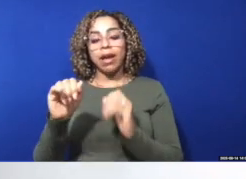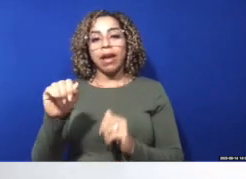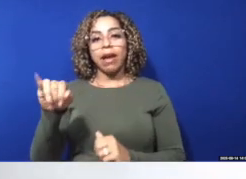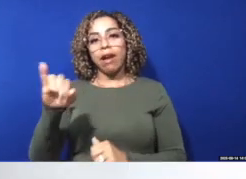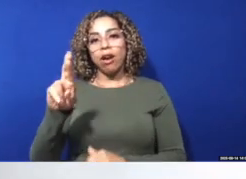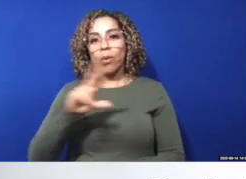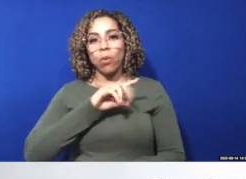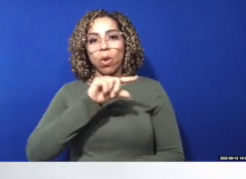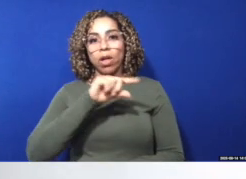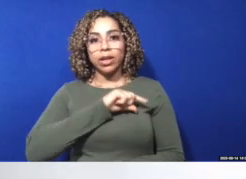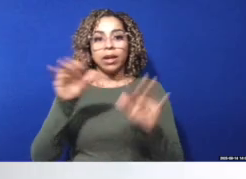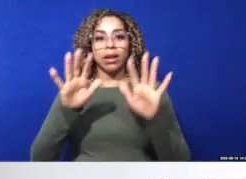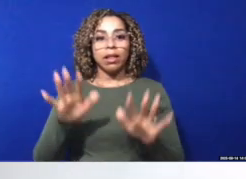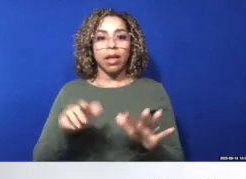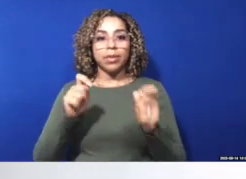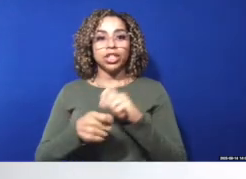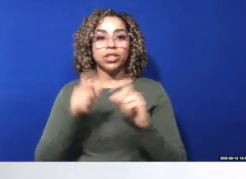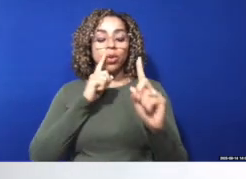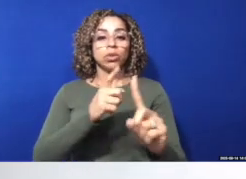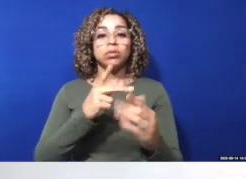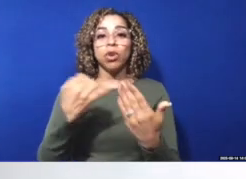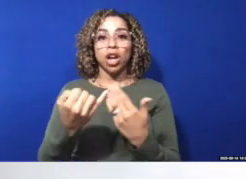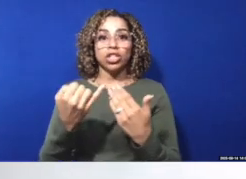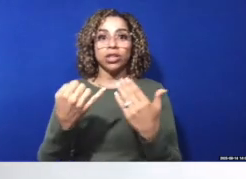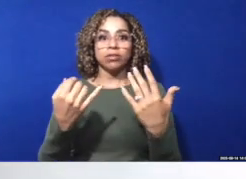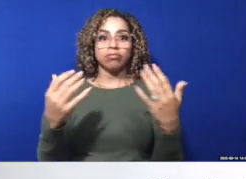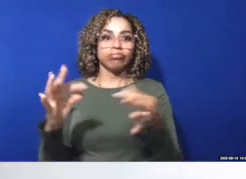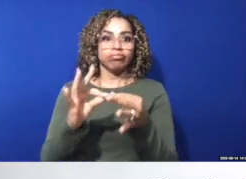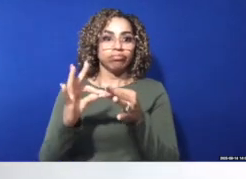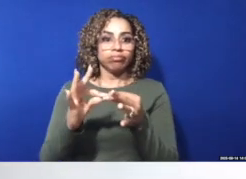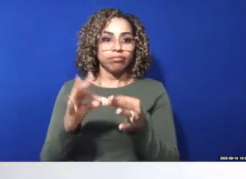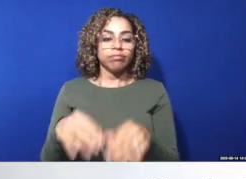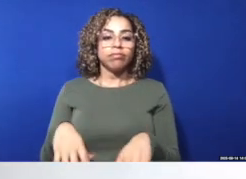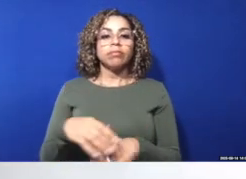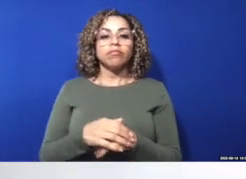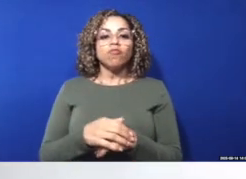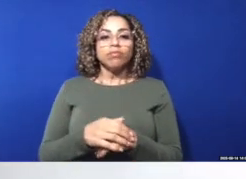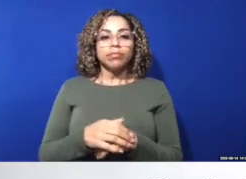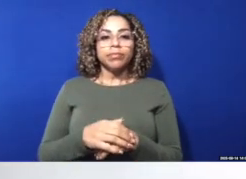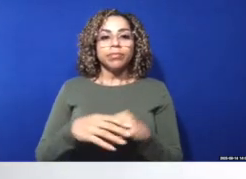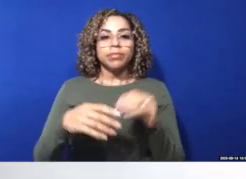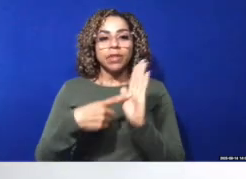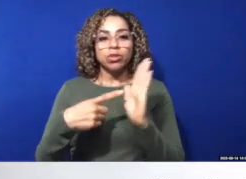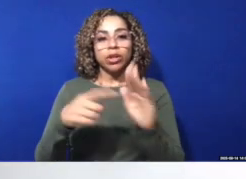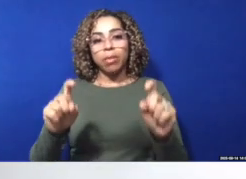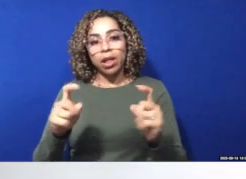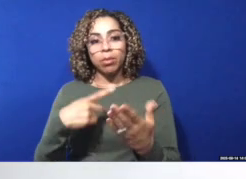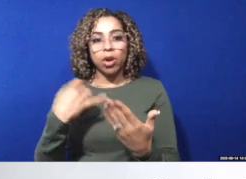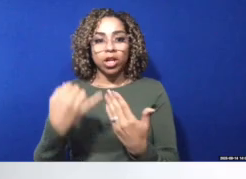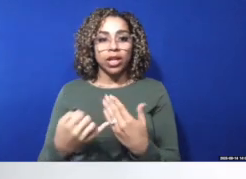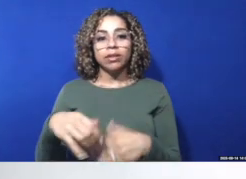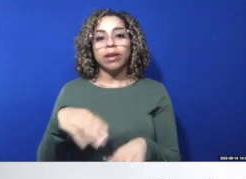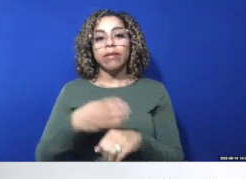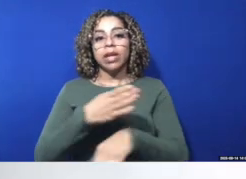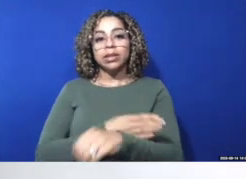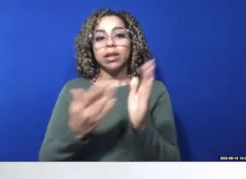together. Shift, demonstration, and pilot projects advance technology and prepare early markets. Voucher incentives